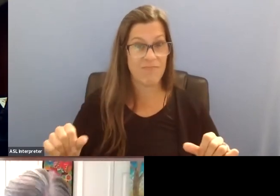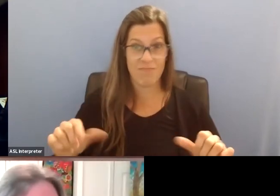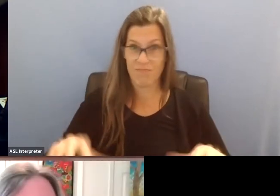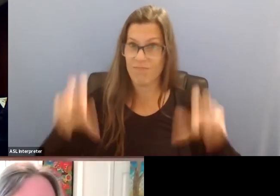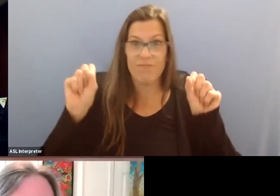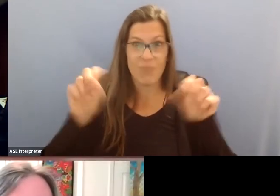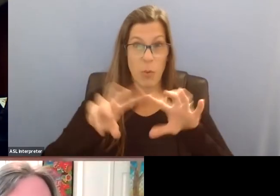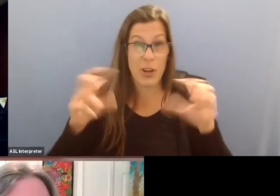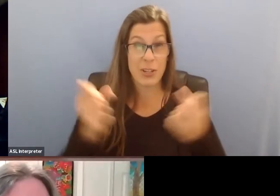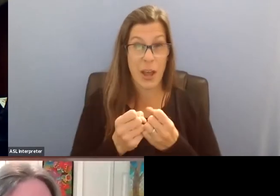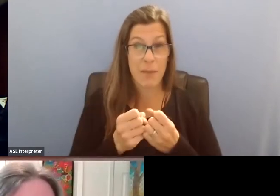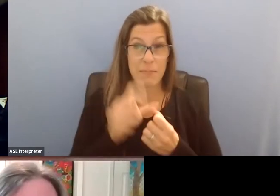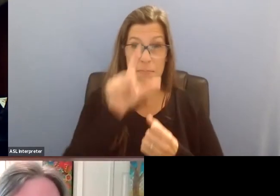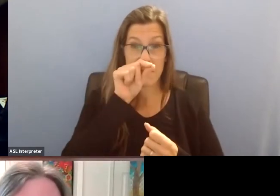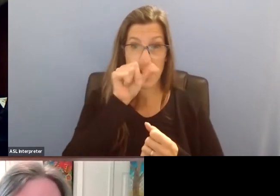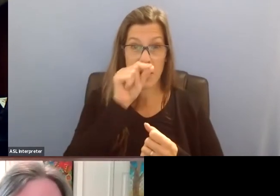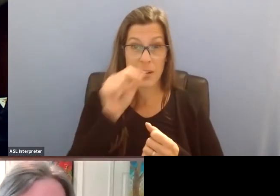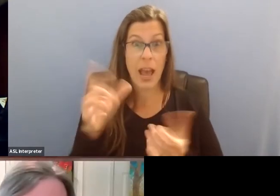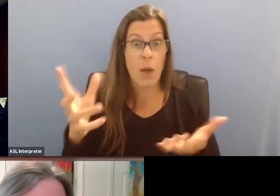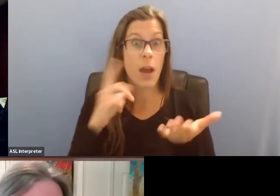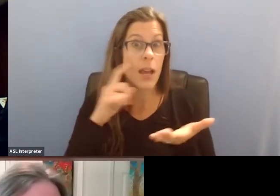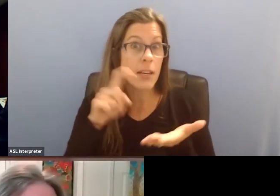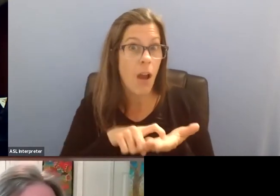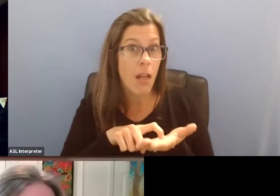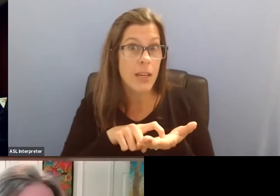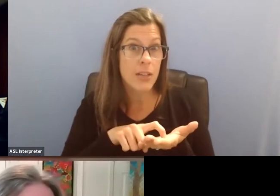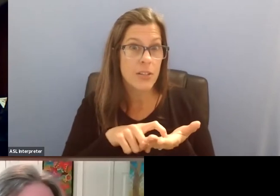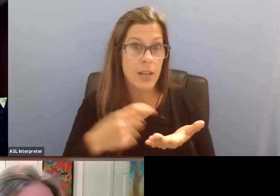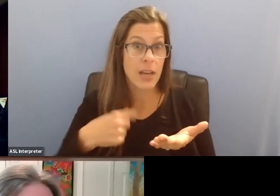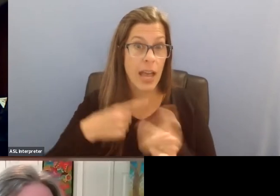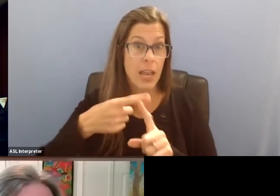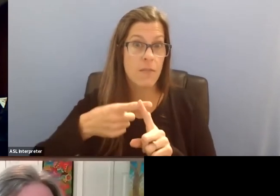I just want to acknowledge that I am coming to you from